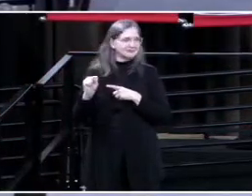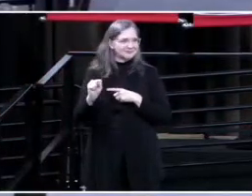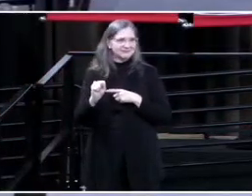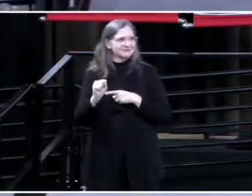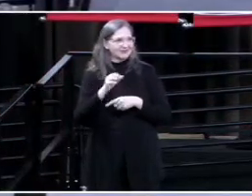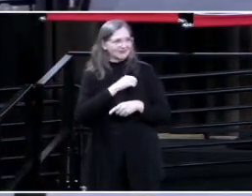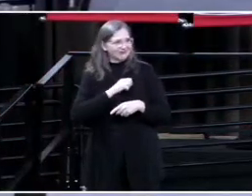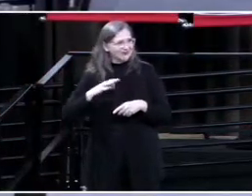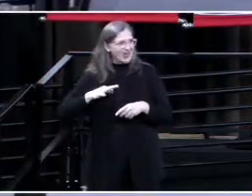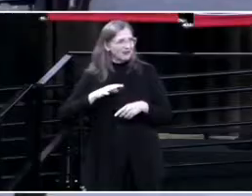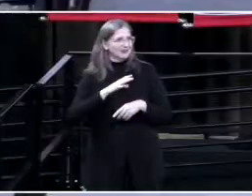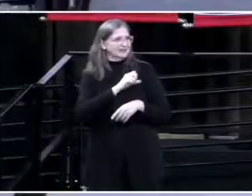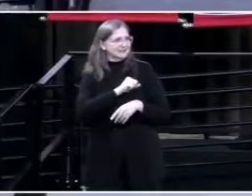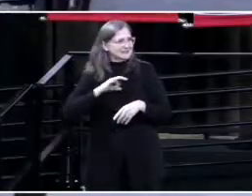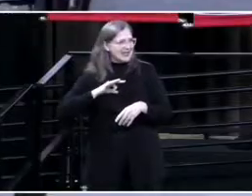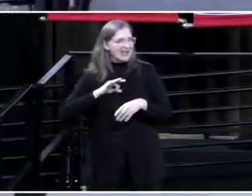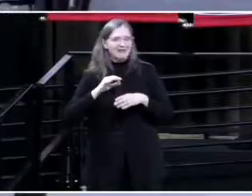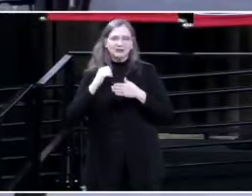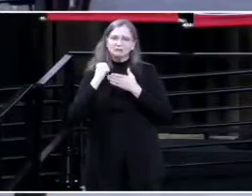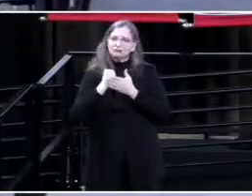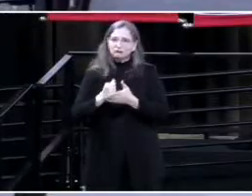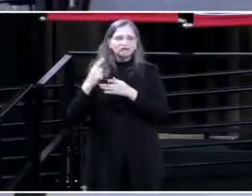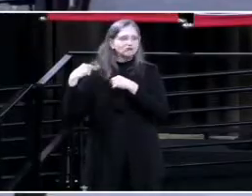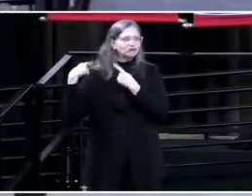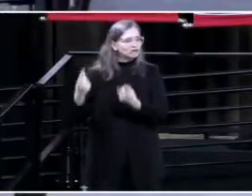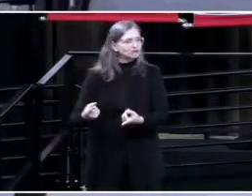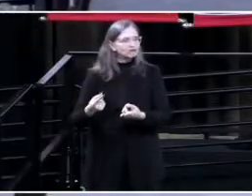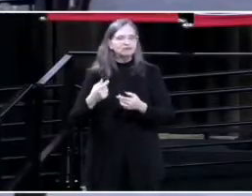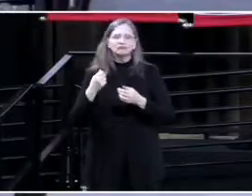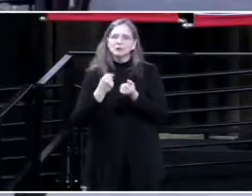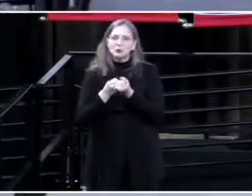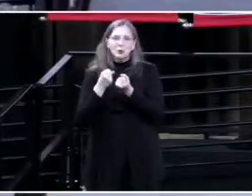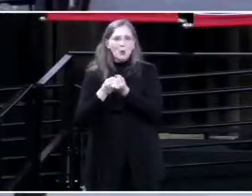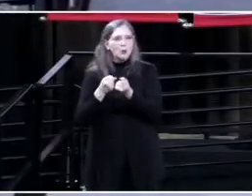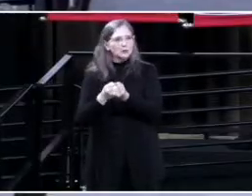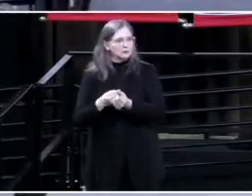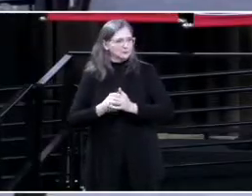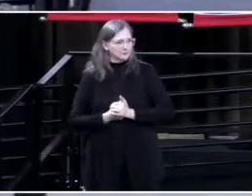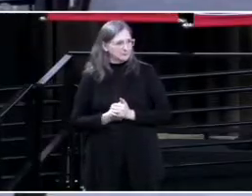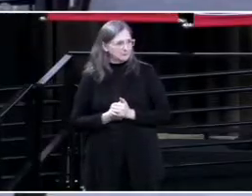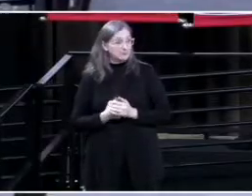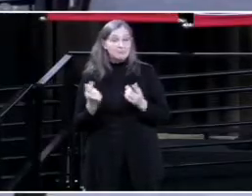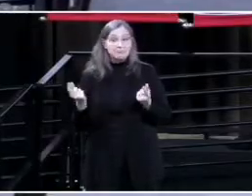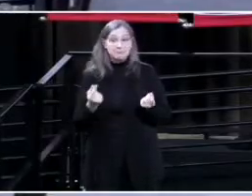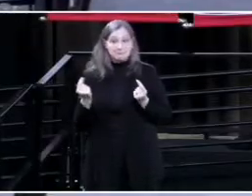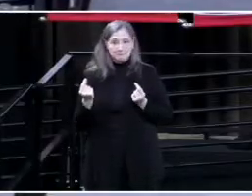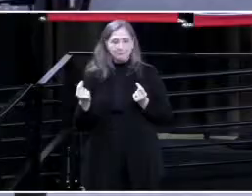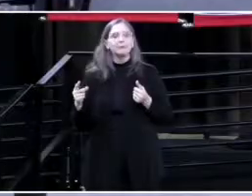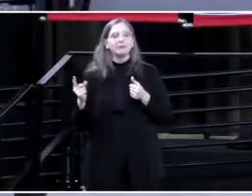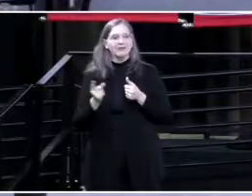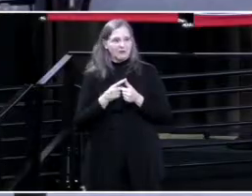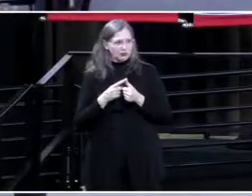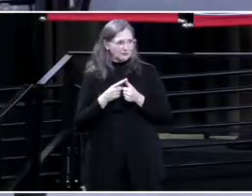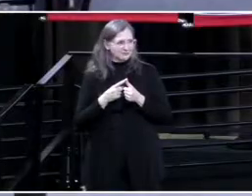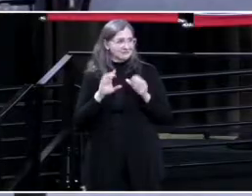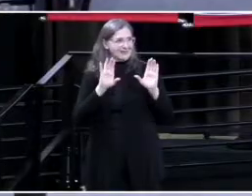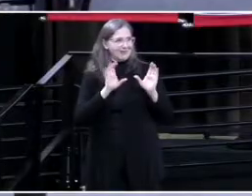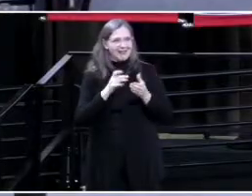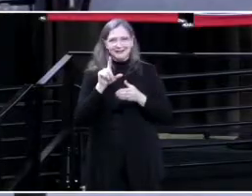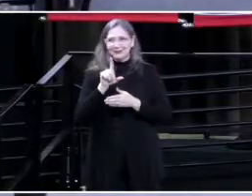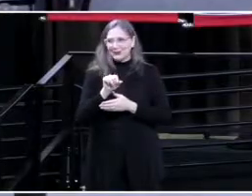staff have worked so hard to support you. So here's what we're going to do. First, will the class